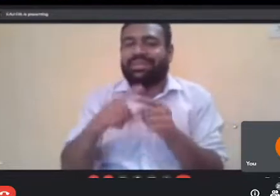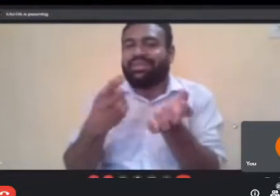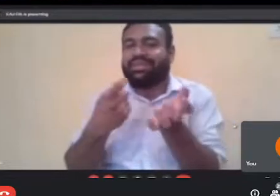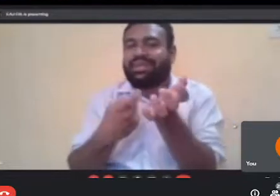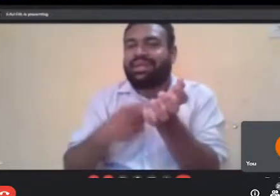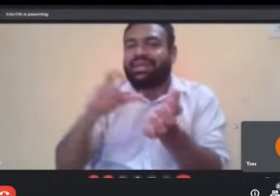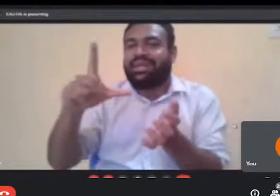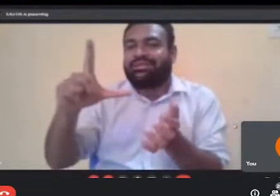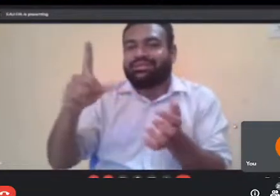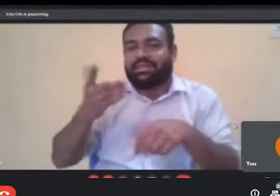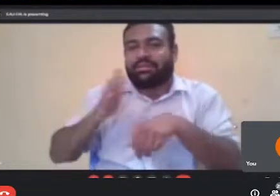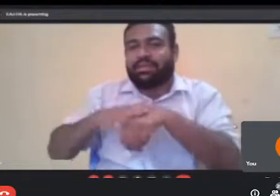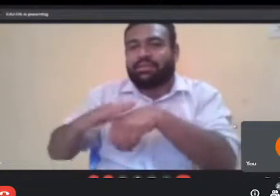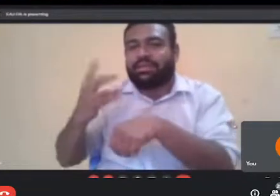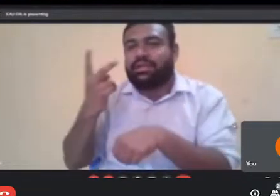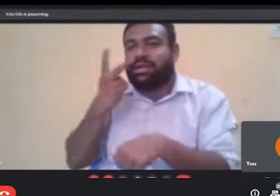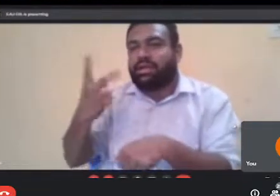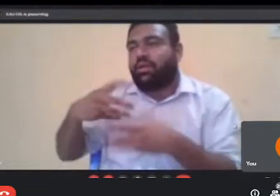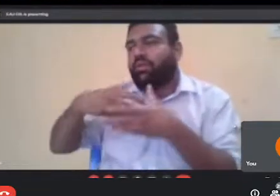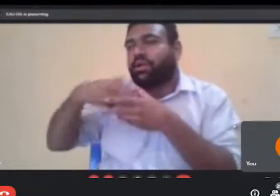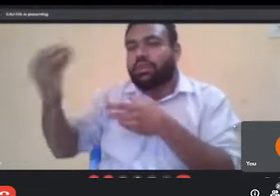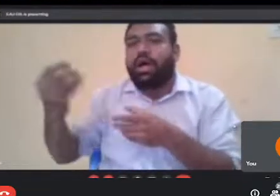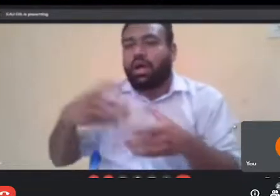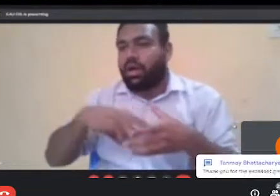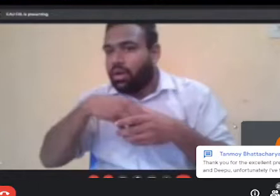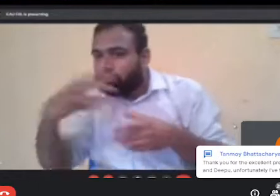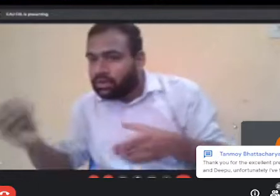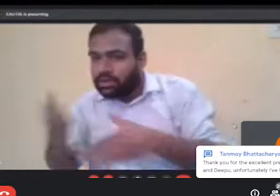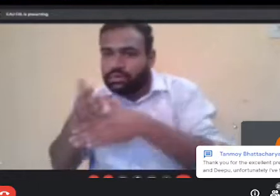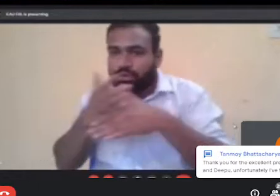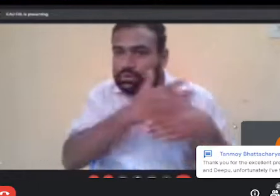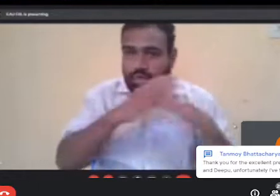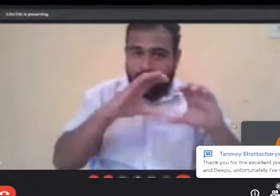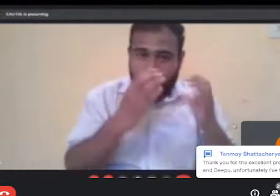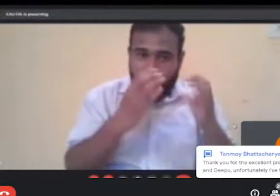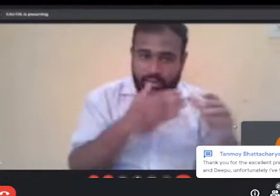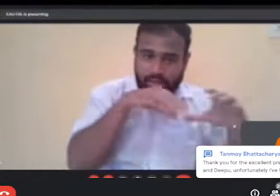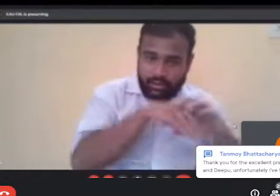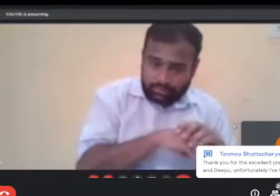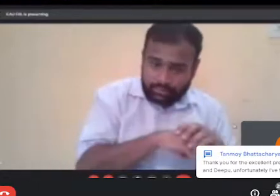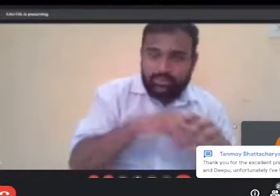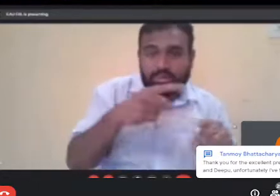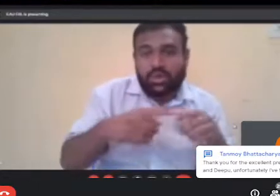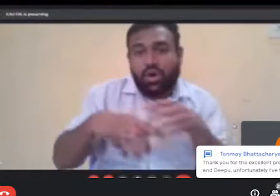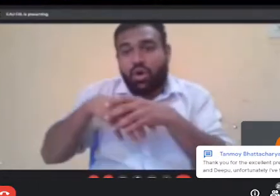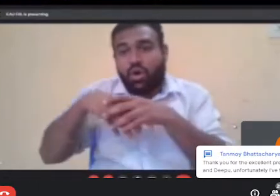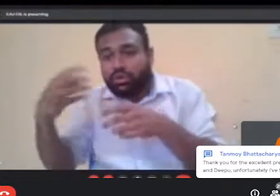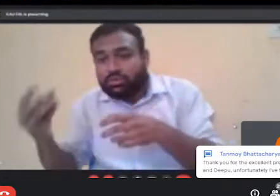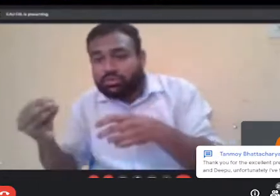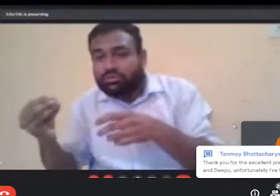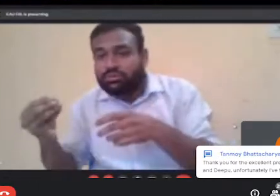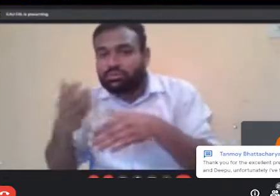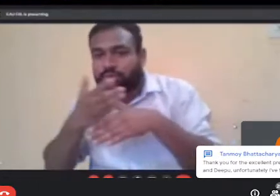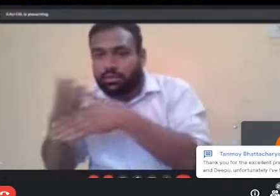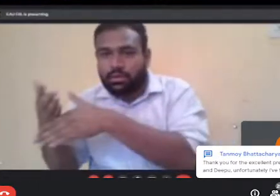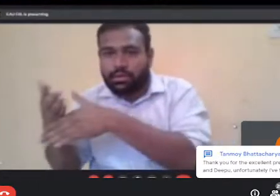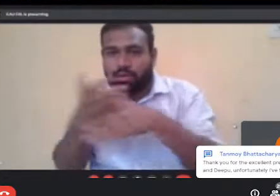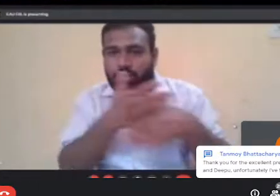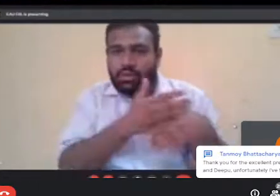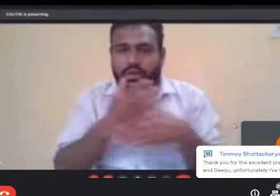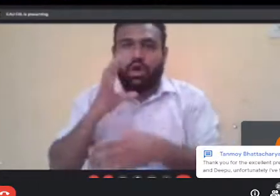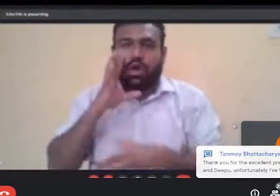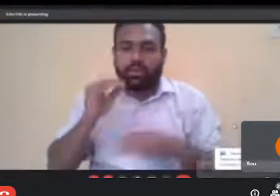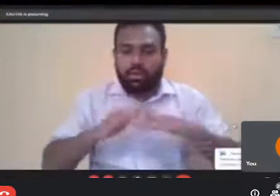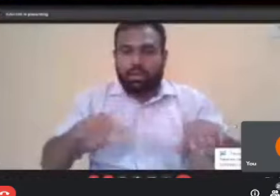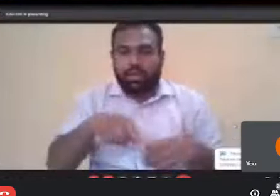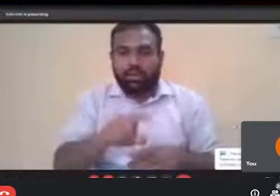that information. So real life experiences really help deaf children and other children also. You learn and you